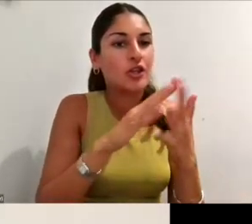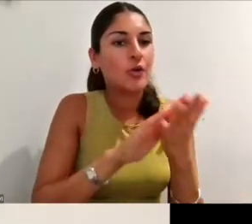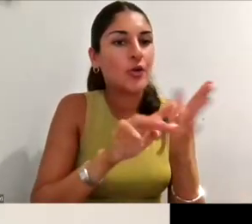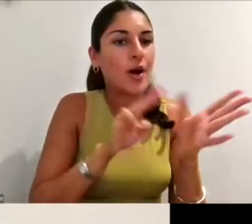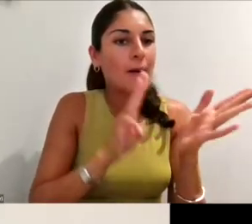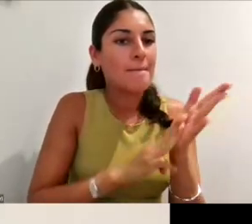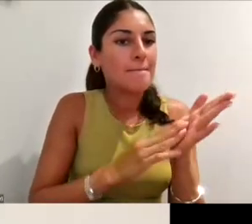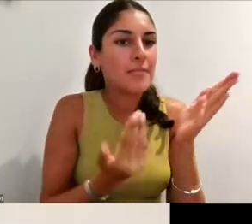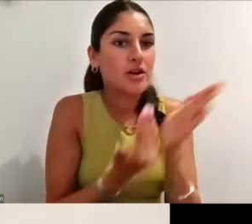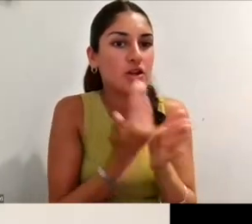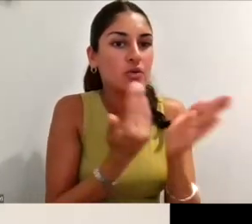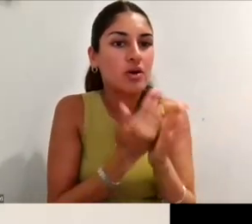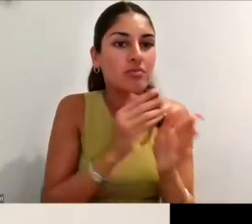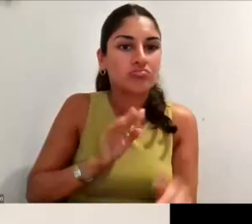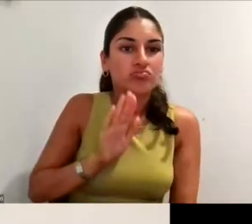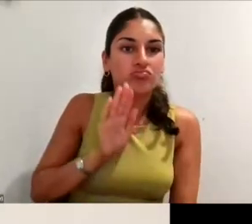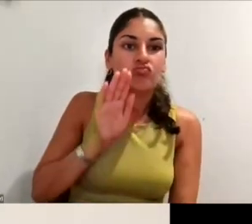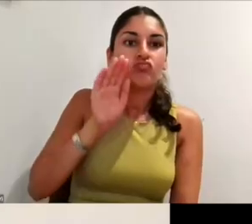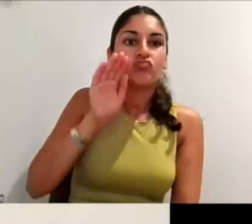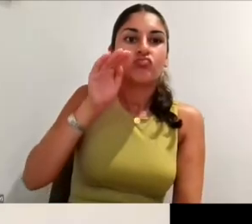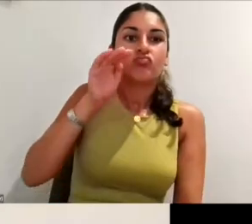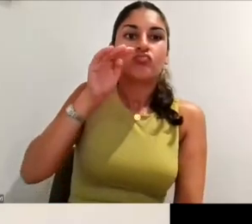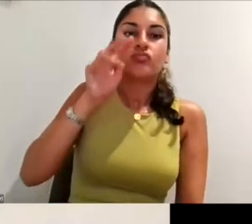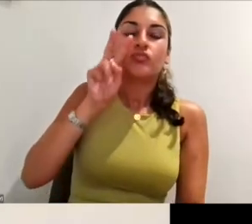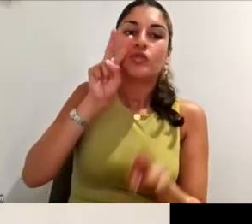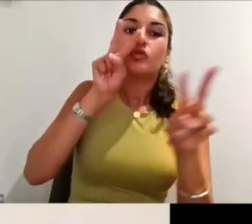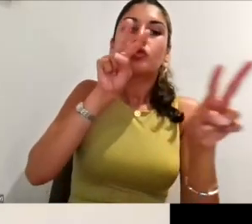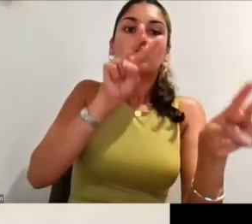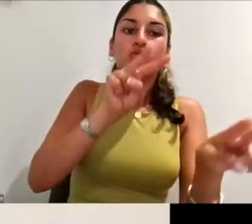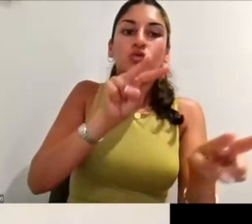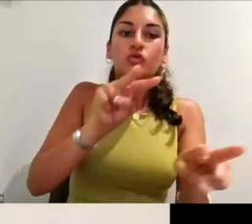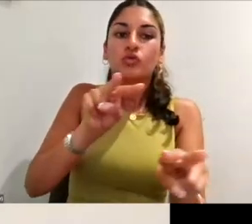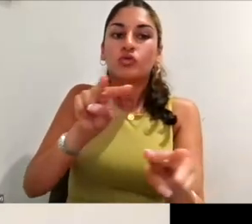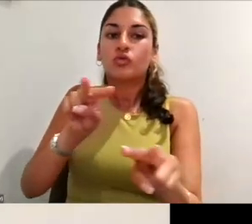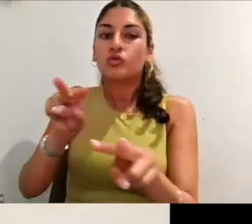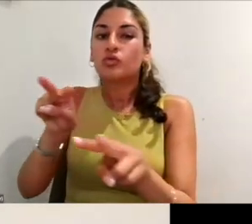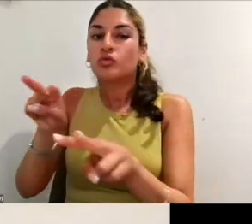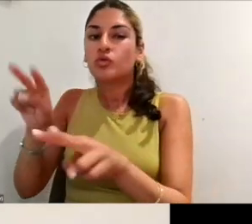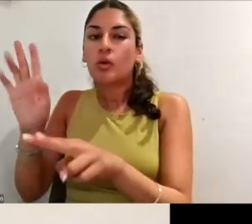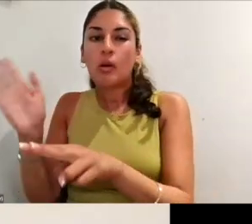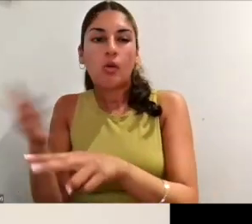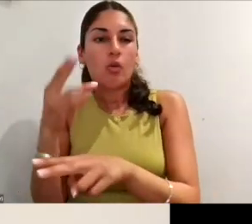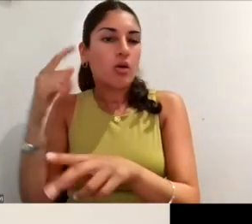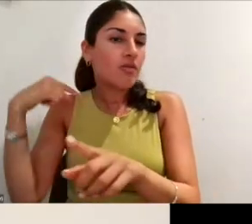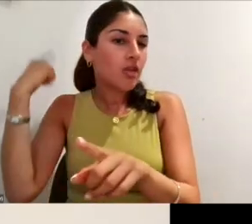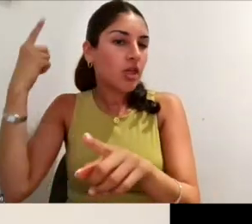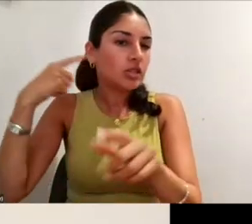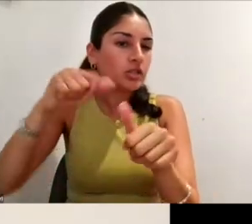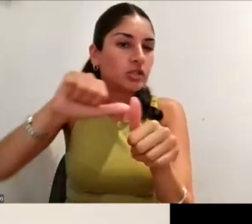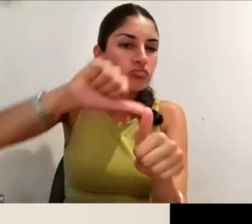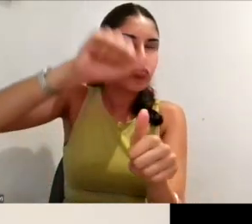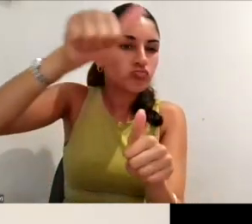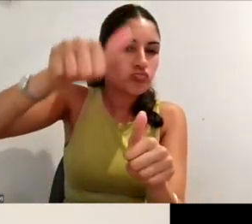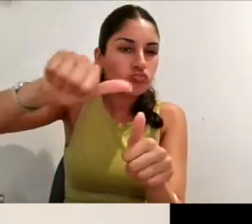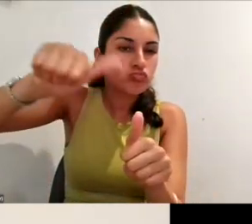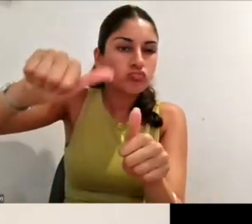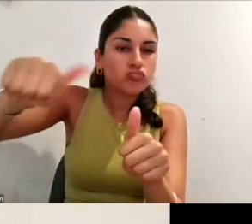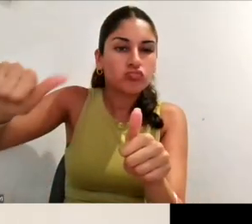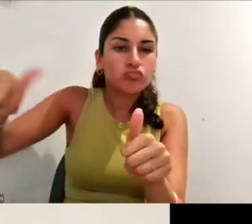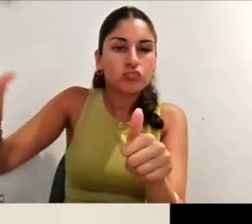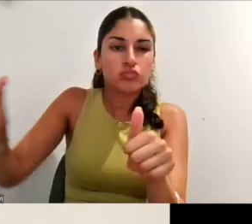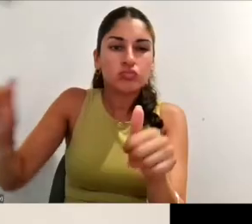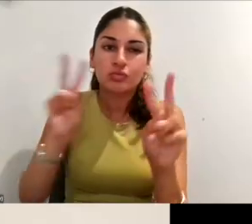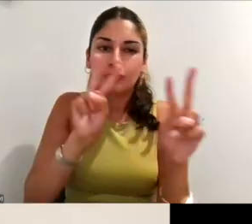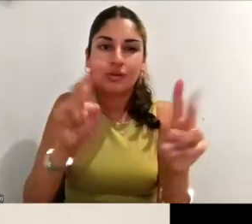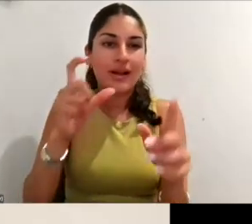at its peak, you can see the whole London skyline. like Canary Wharf and the Shard and the